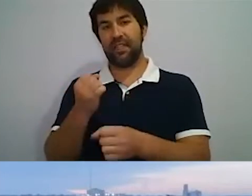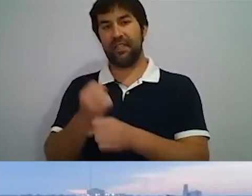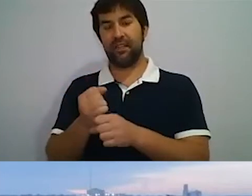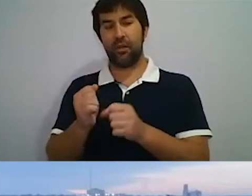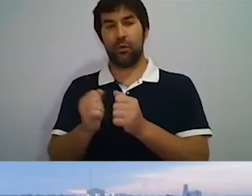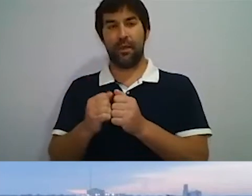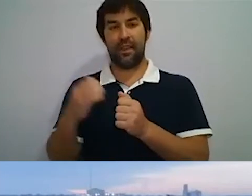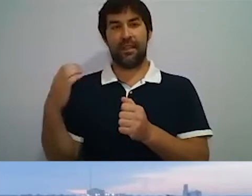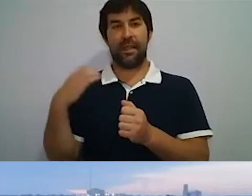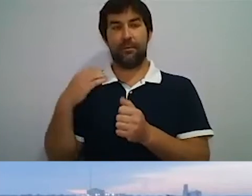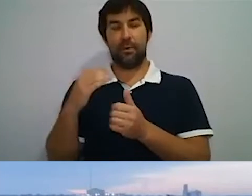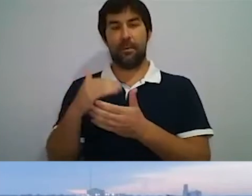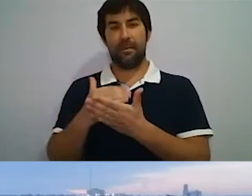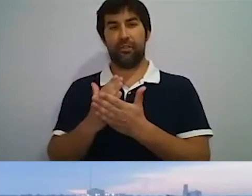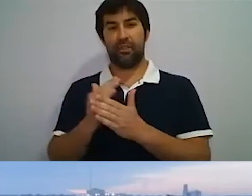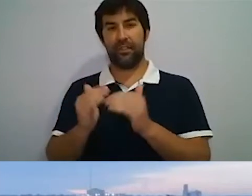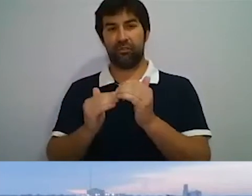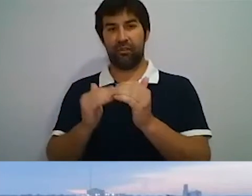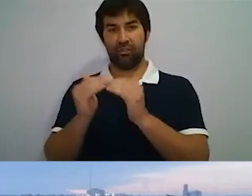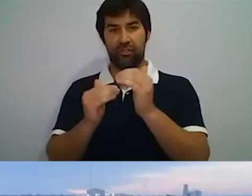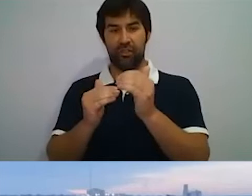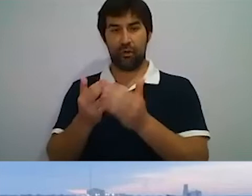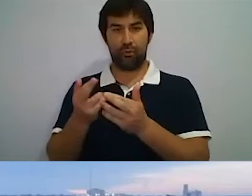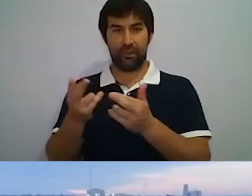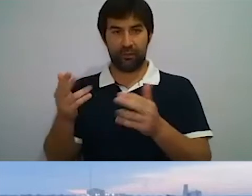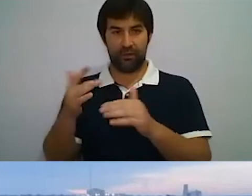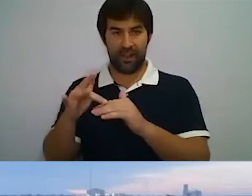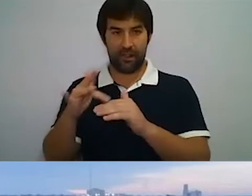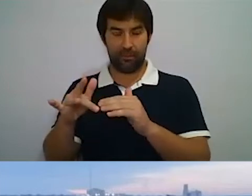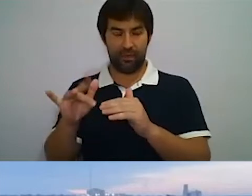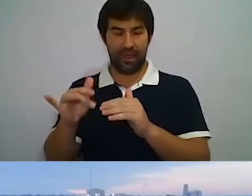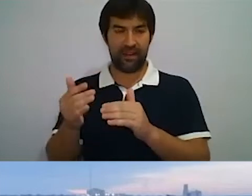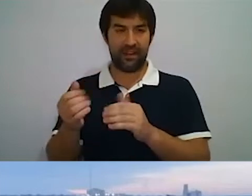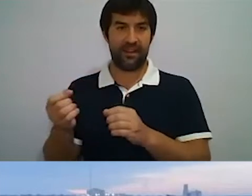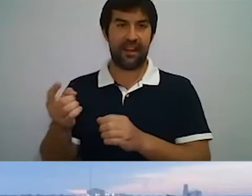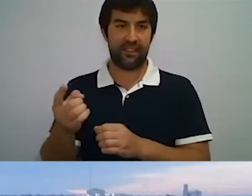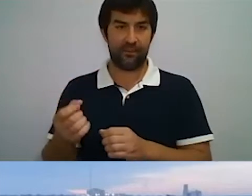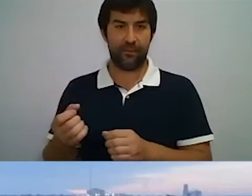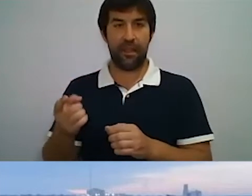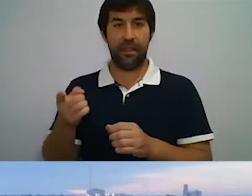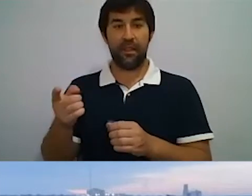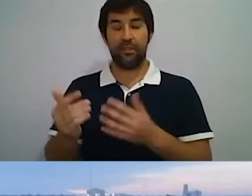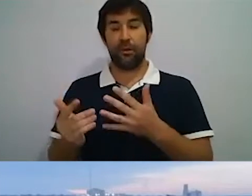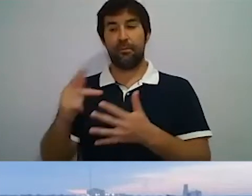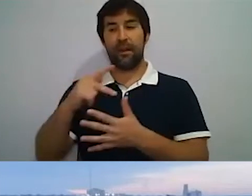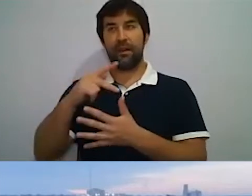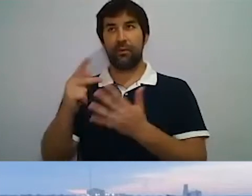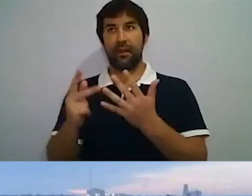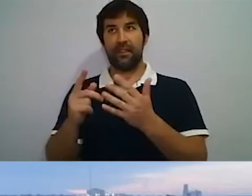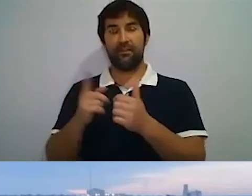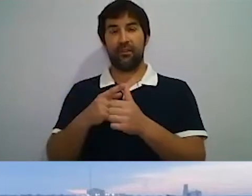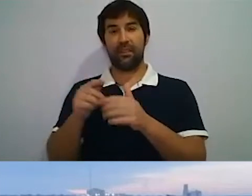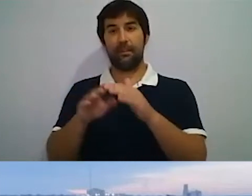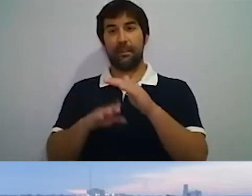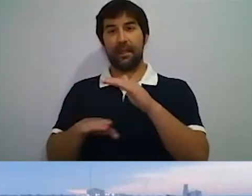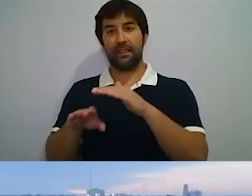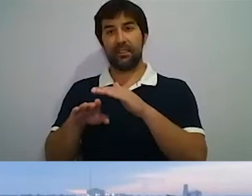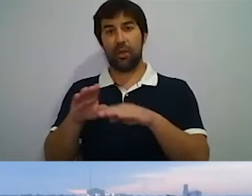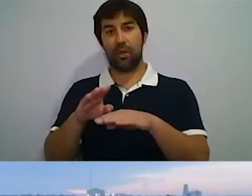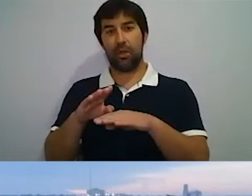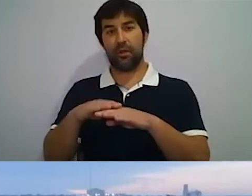one. The capital budget itself, it's important to keep in mind, even though we're discussing 2021, it really extends for 6 years.